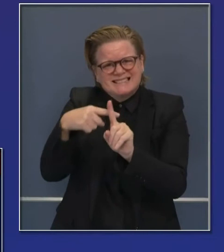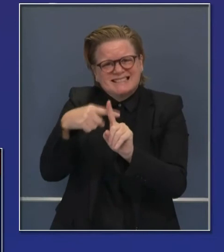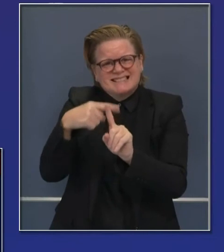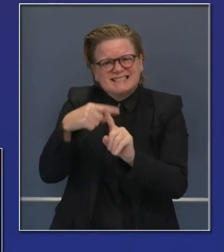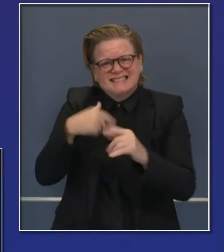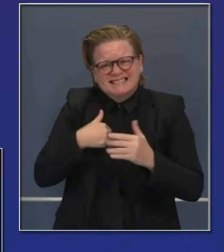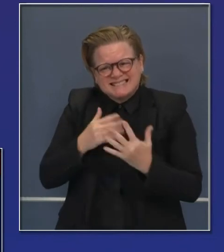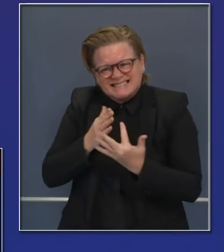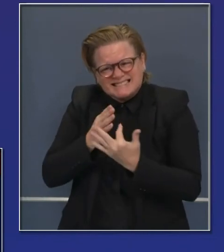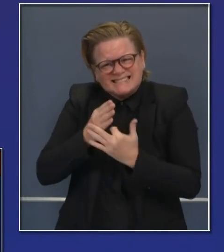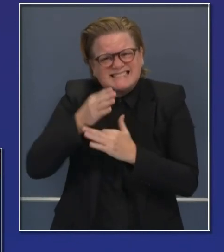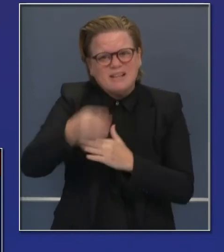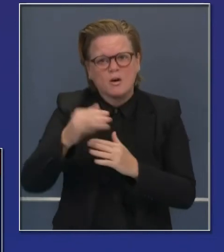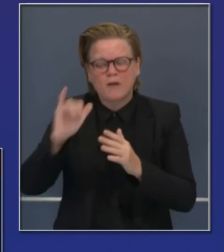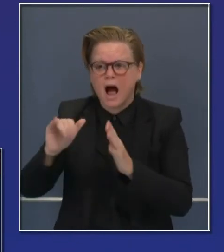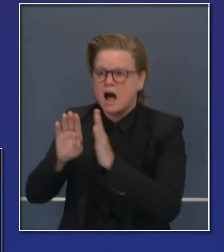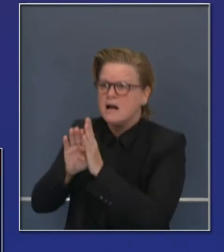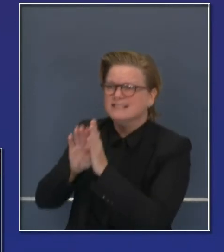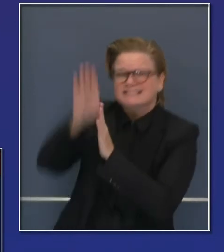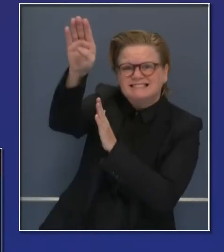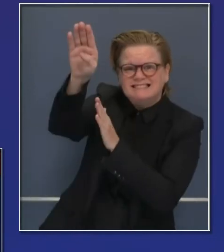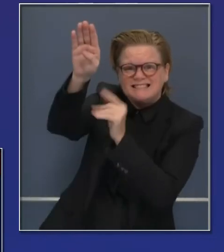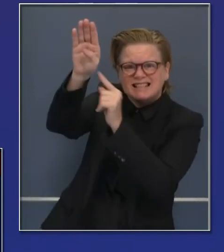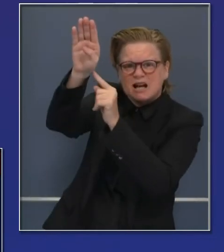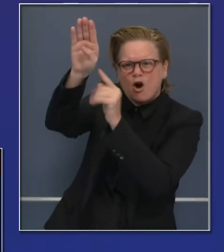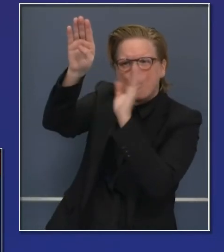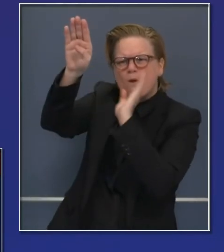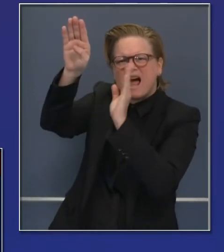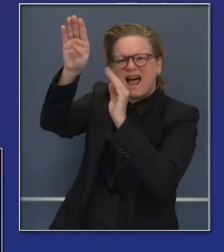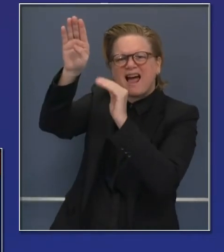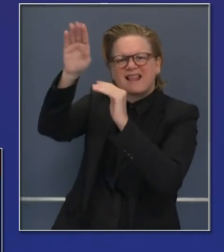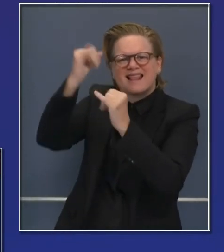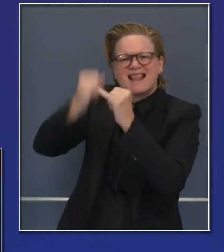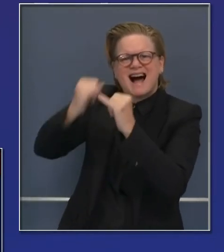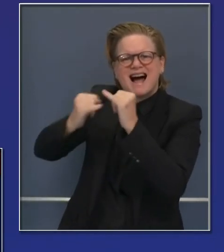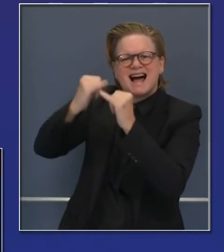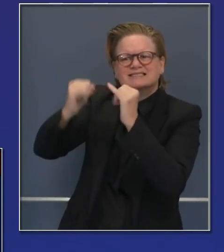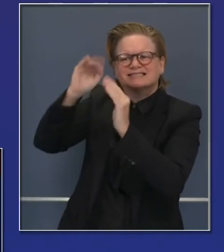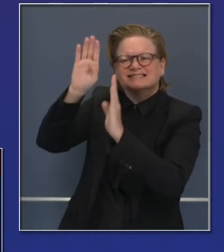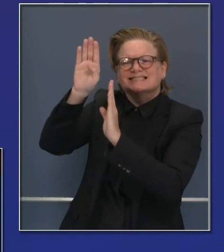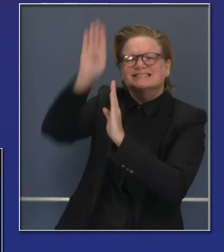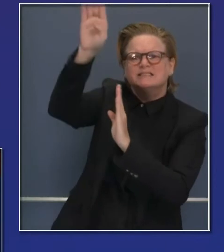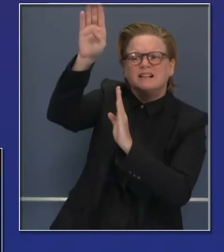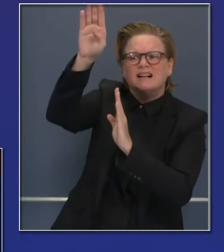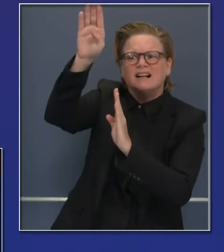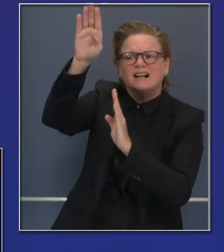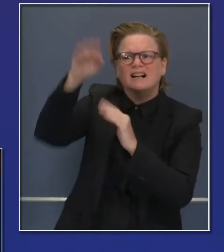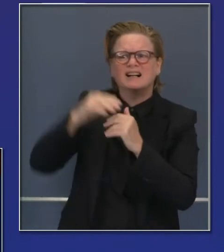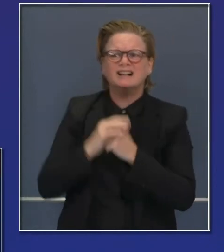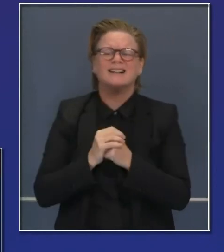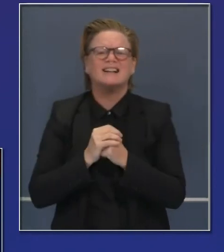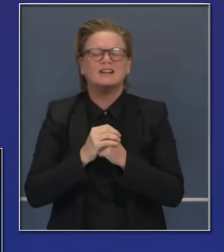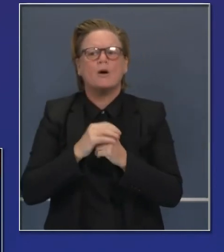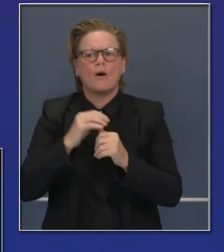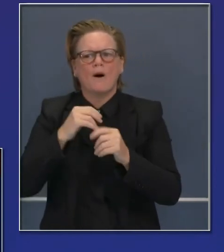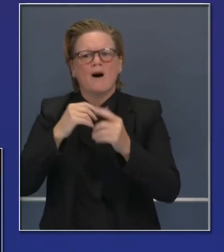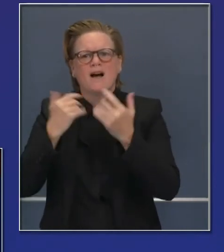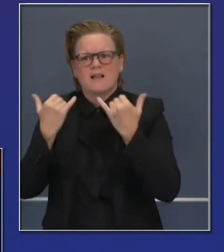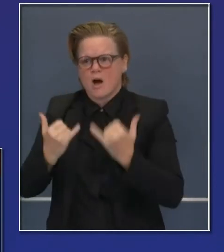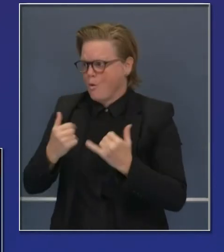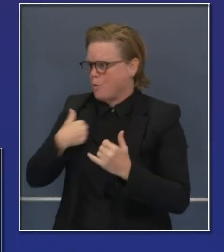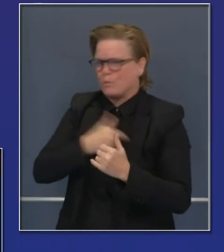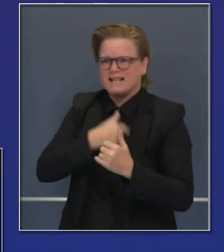tunnel. We are a few months away from truly seeing real progress with the vaccine, real distribution,